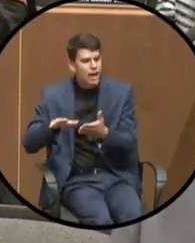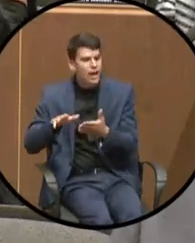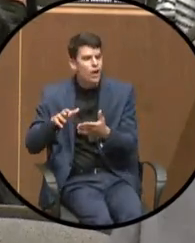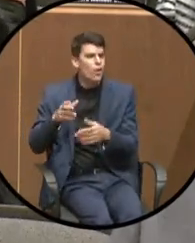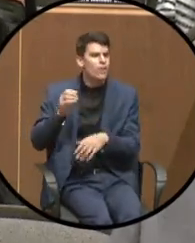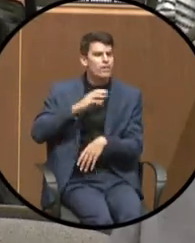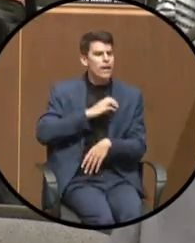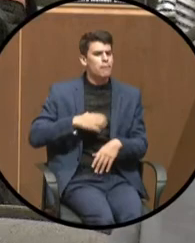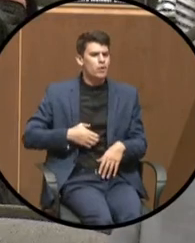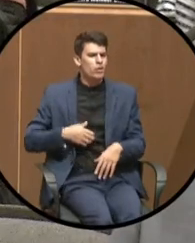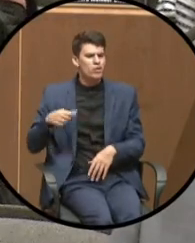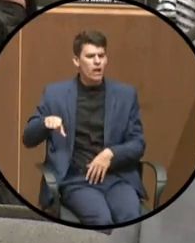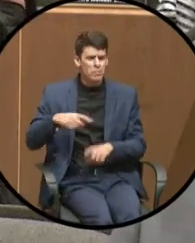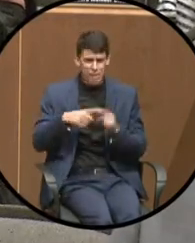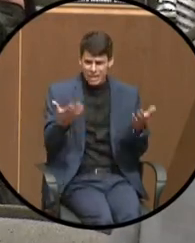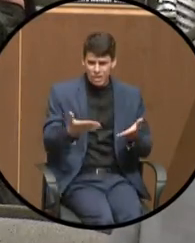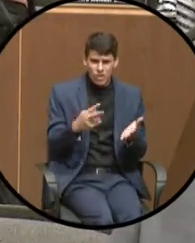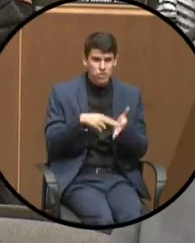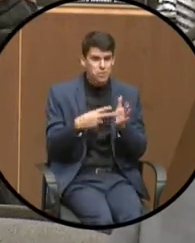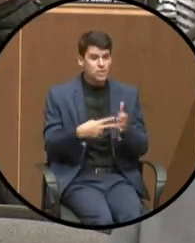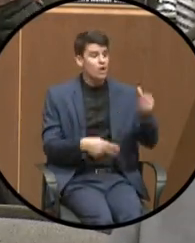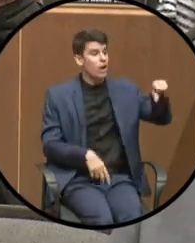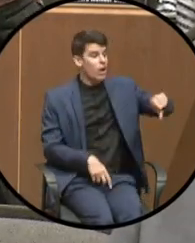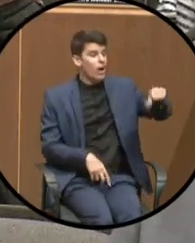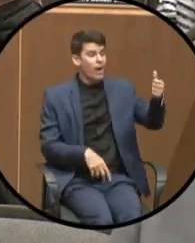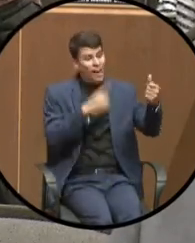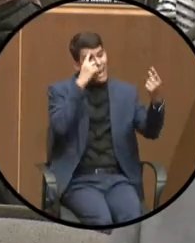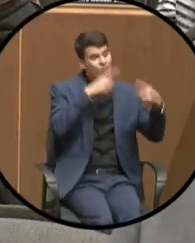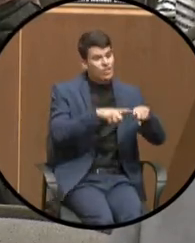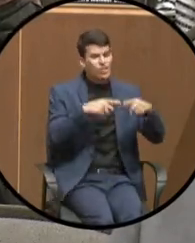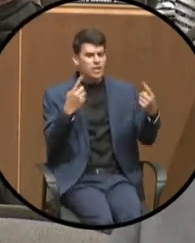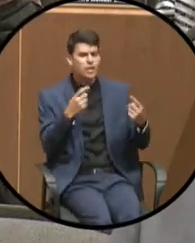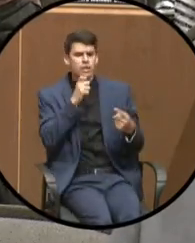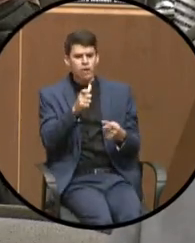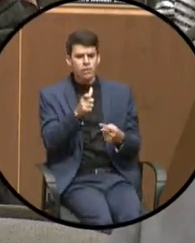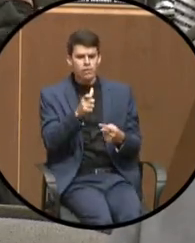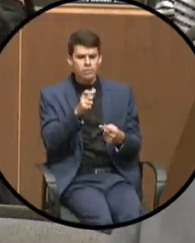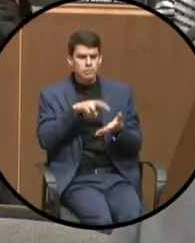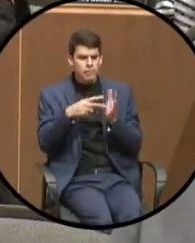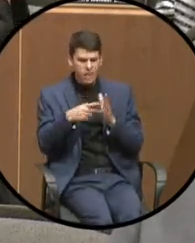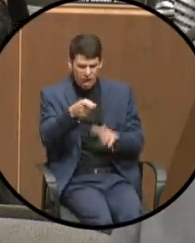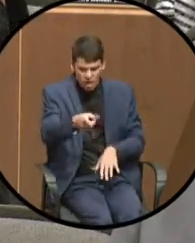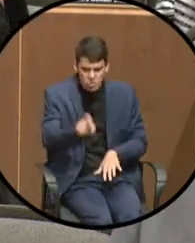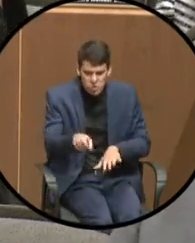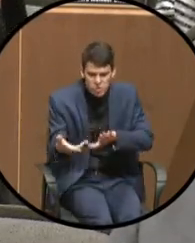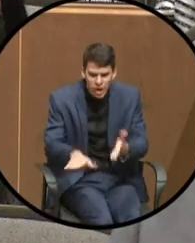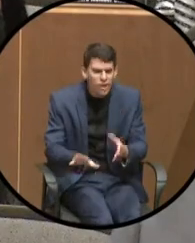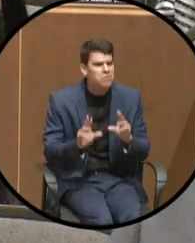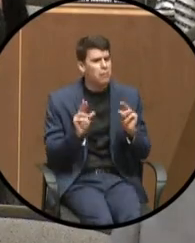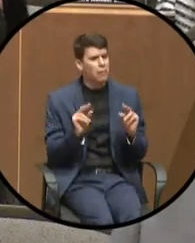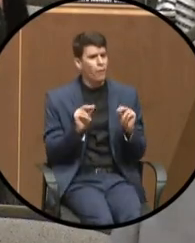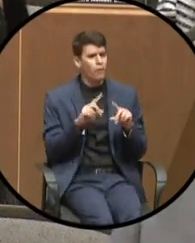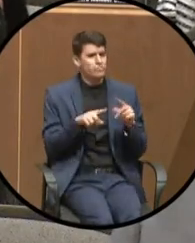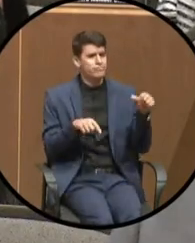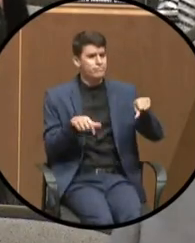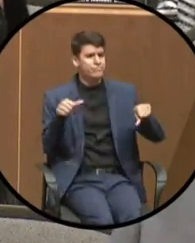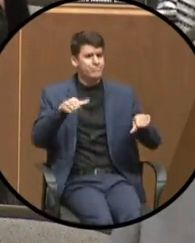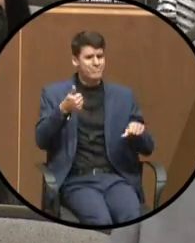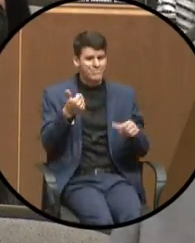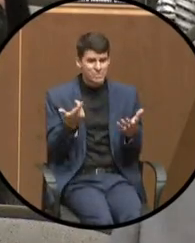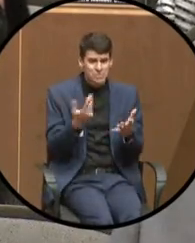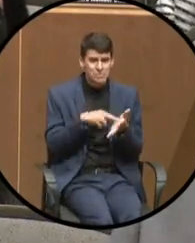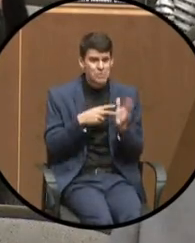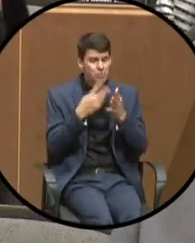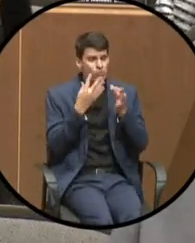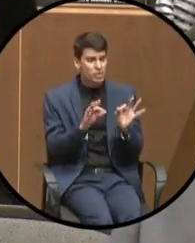you. That's it. We're all still free. This isn't tyranny. Do I like wearing a mask? Not particularly, but the cost of wearing